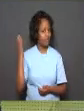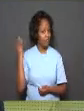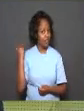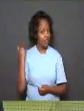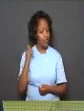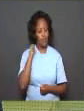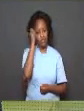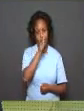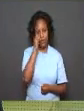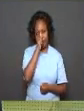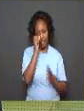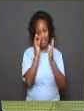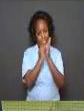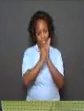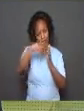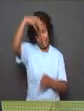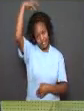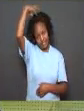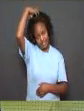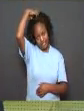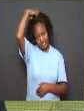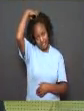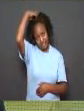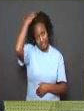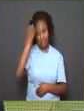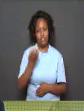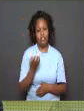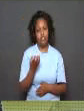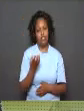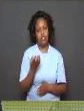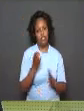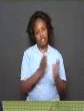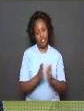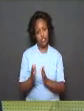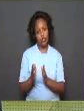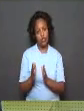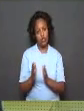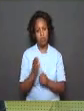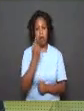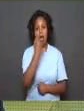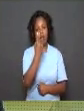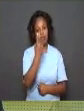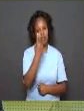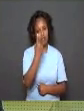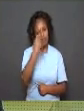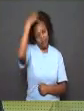Previous Ethiopian constitutions were adopted for a unitary